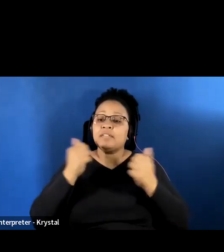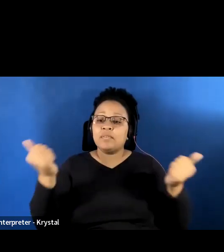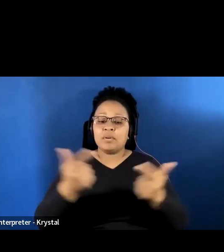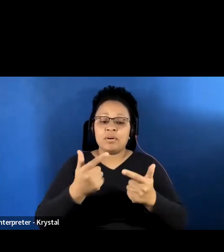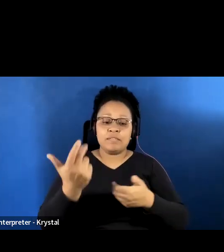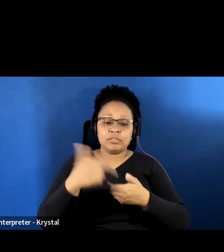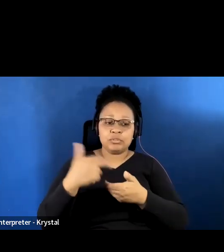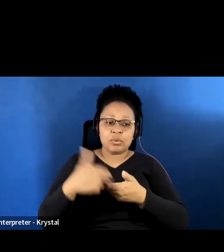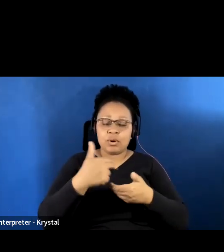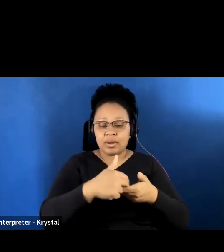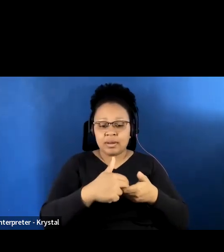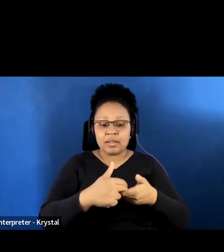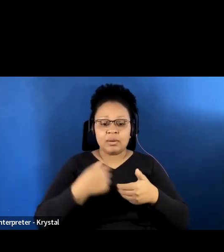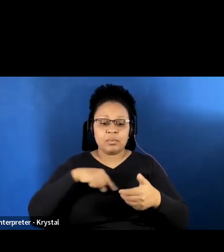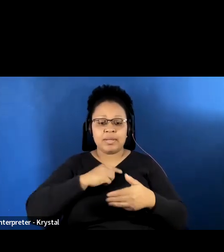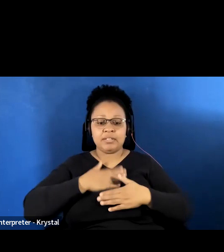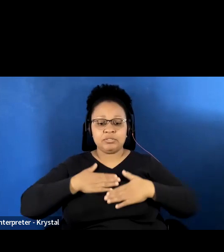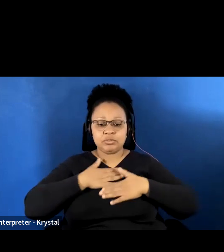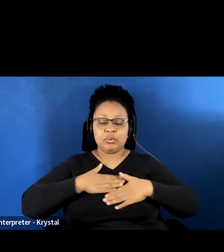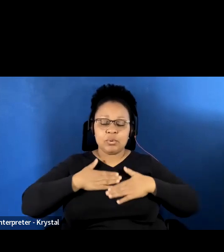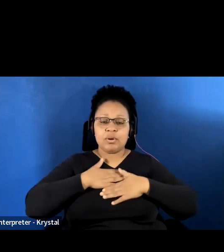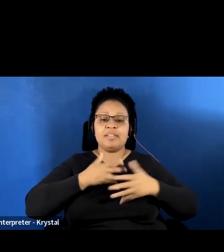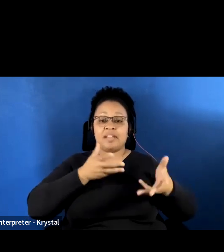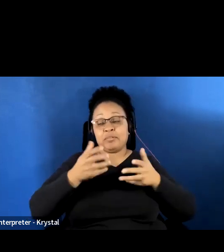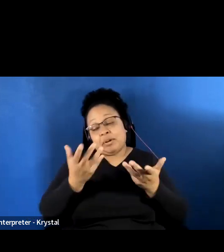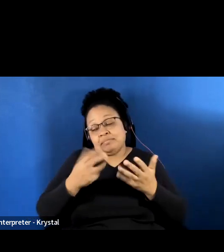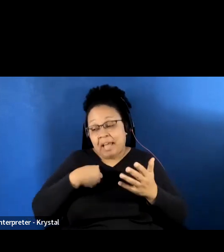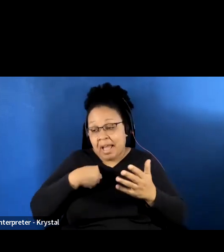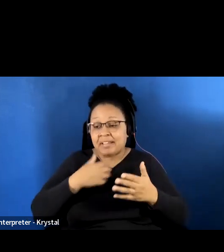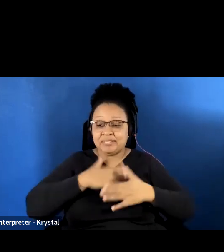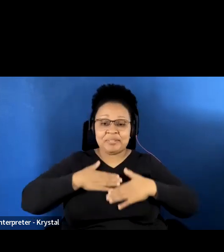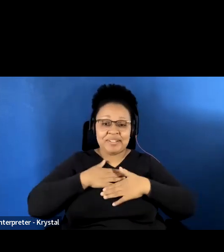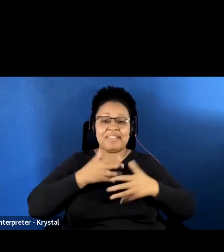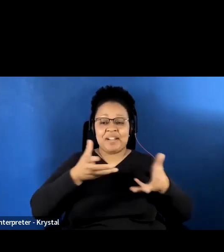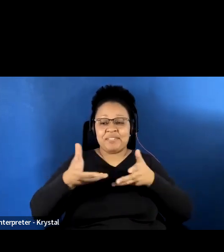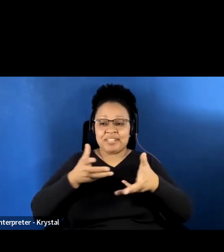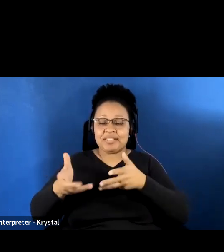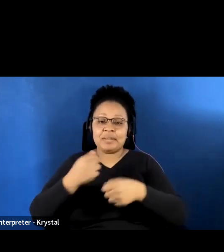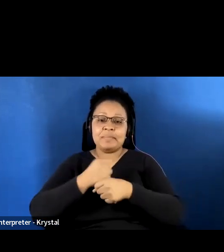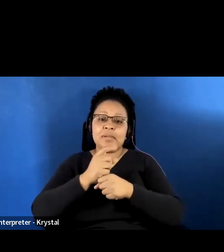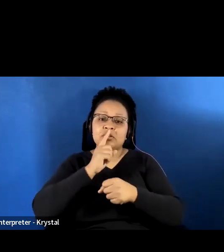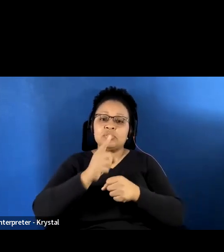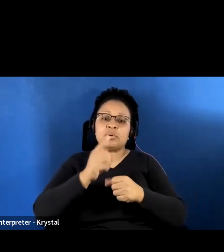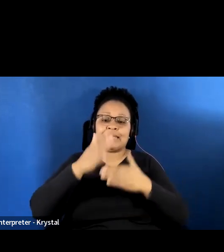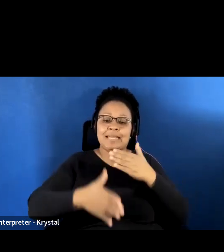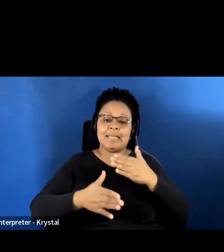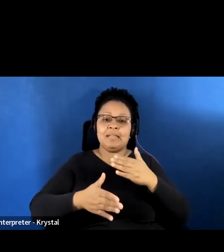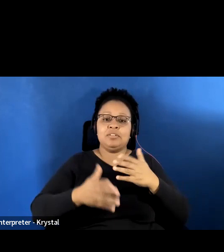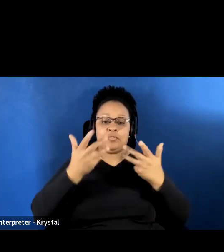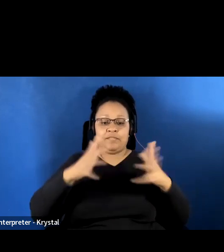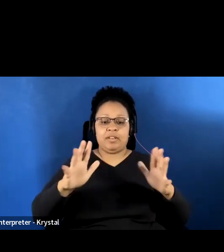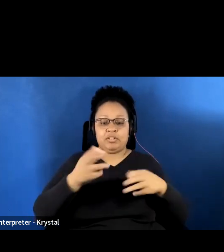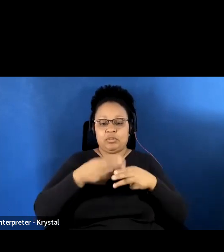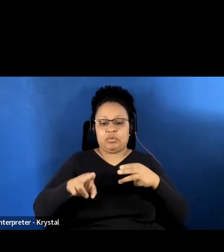joining this session, and we enjoyed this conversation, or I did. And please don't forget to take time at the end of the session to complete the